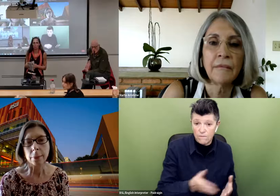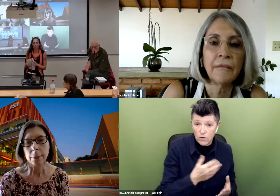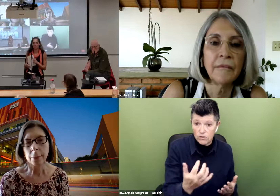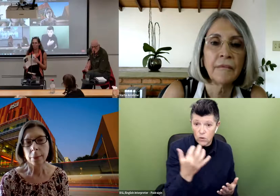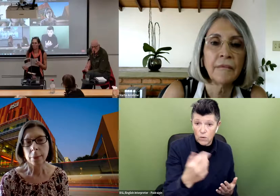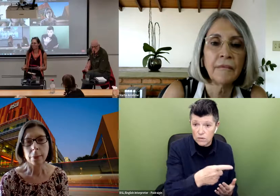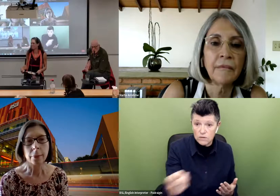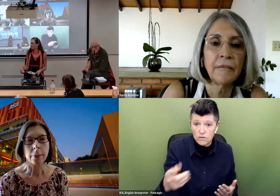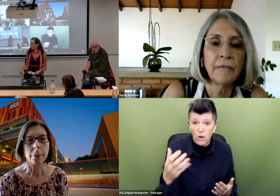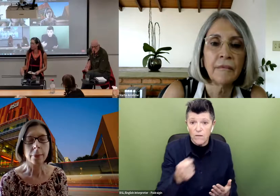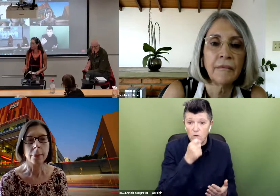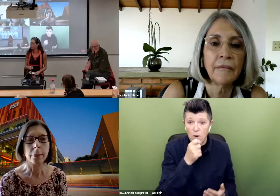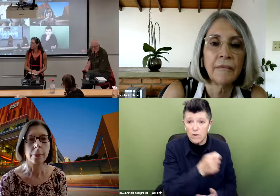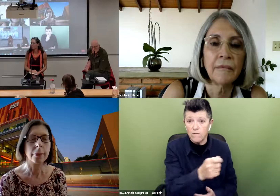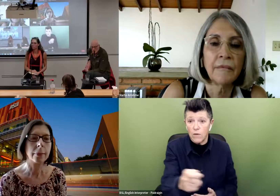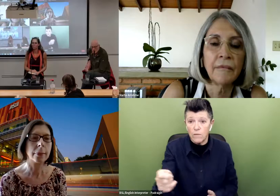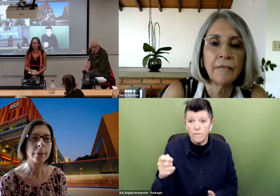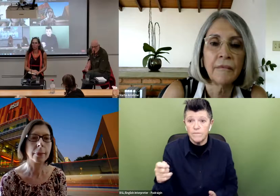roving mic.